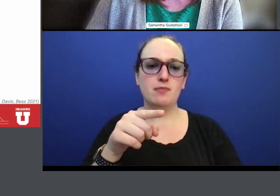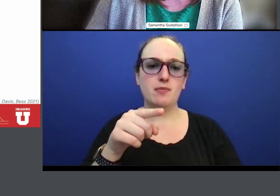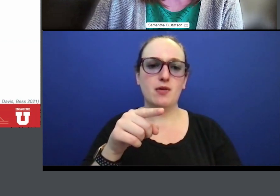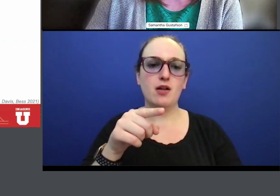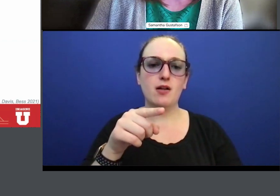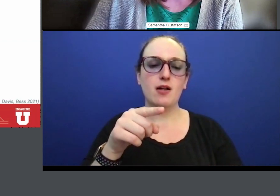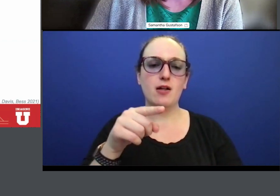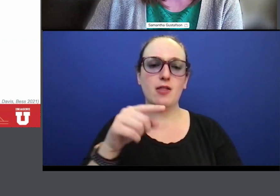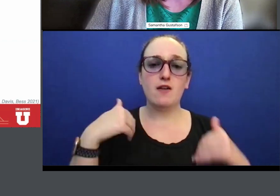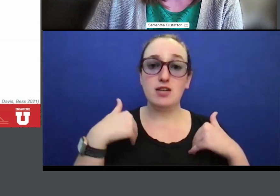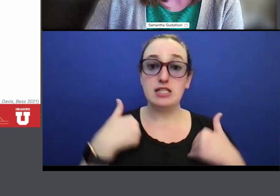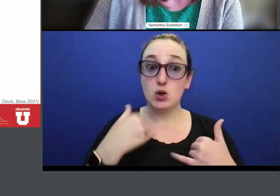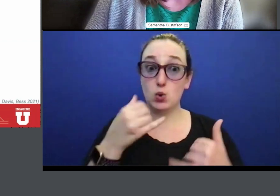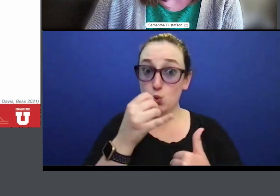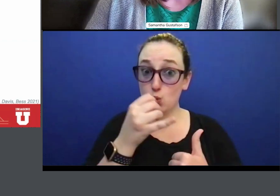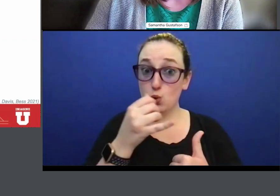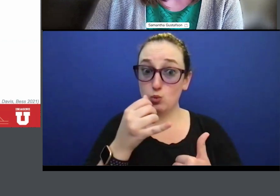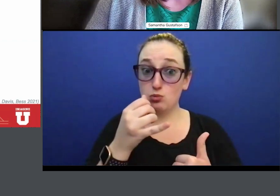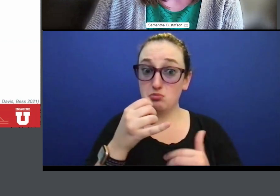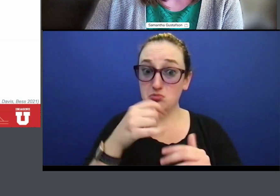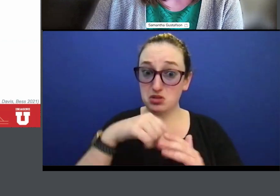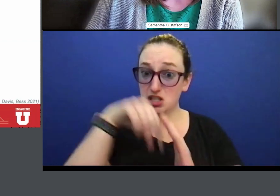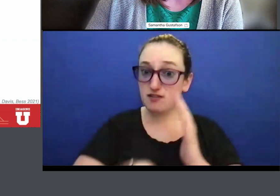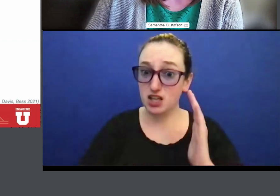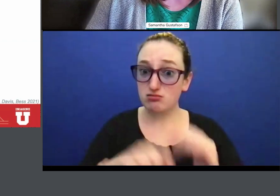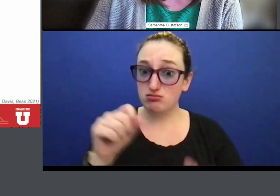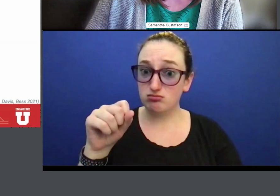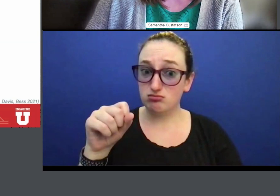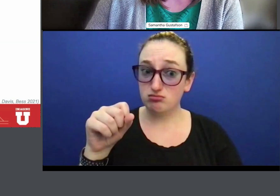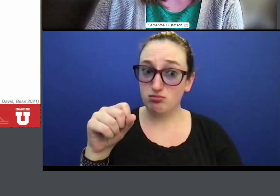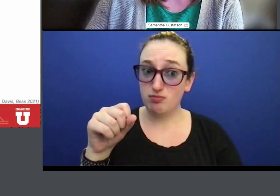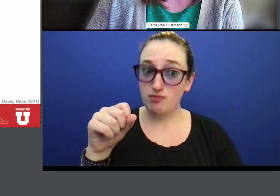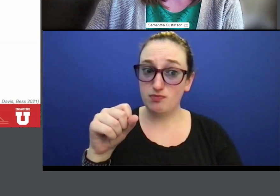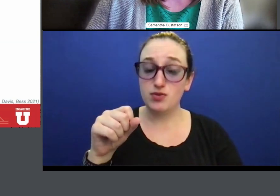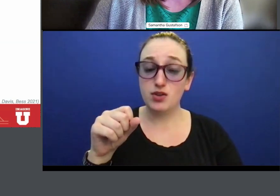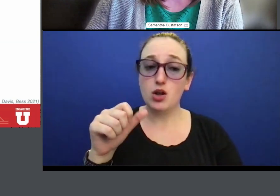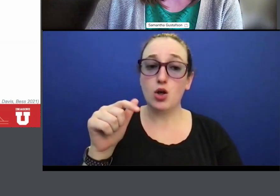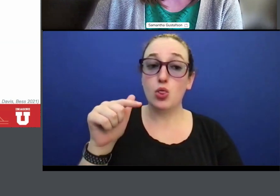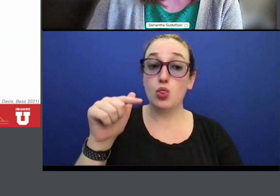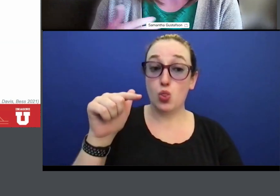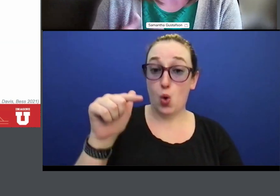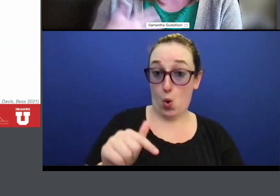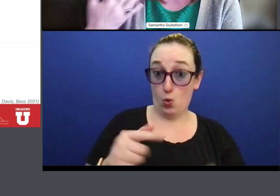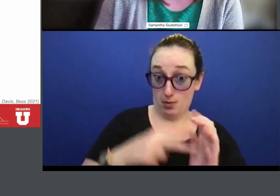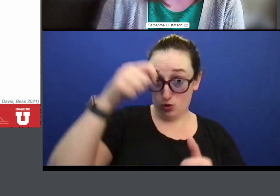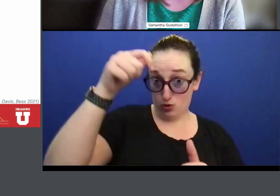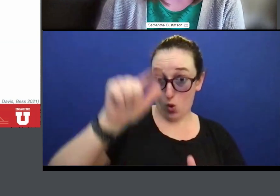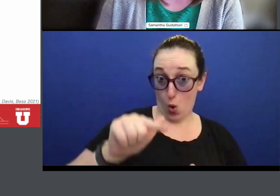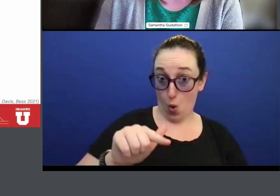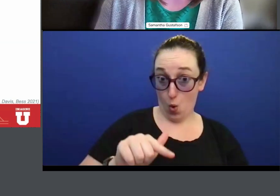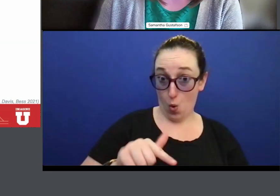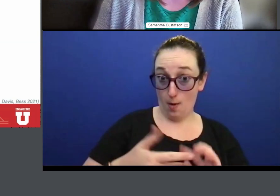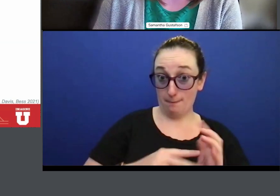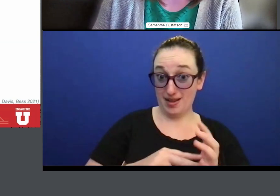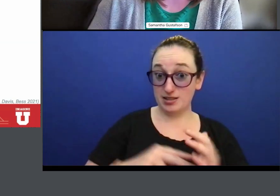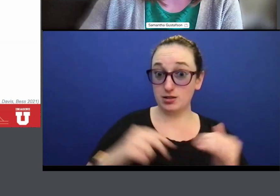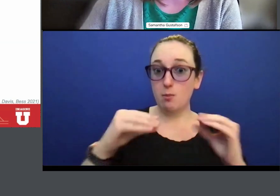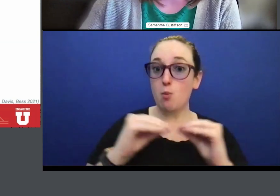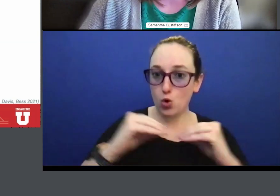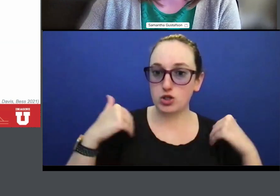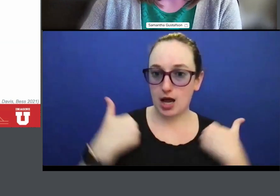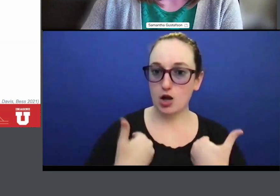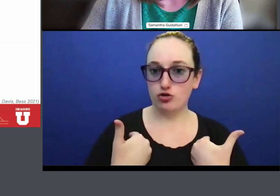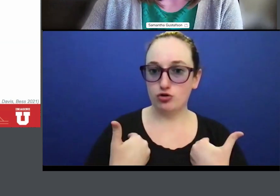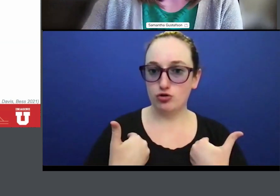pretty significant. So again, lower on the fatigue y-axis means that the child is reporting more fatigue